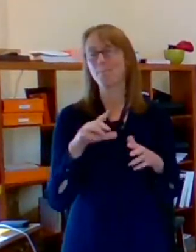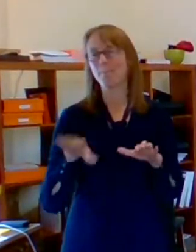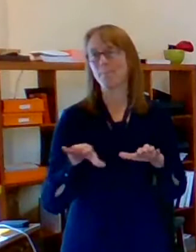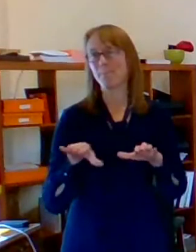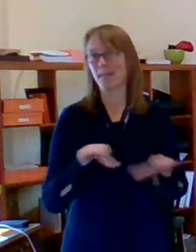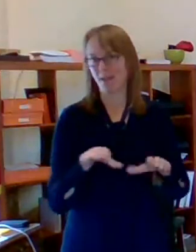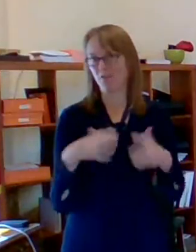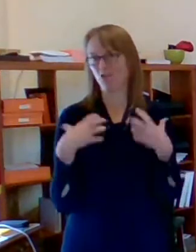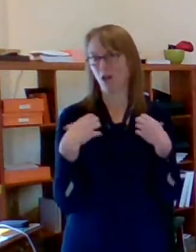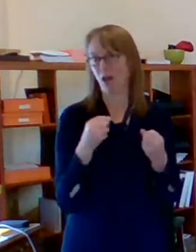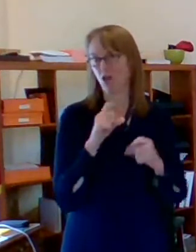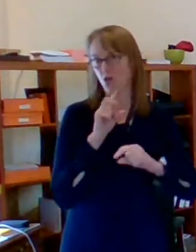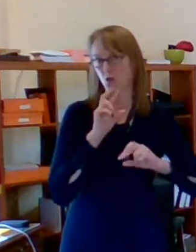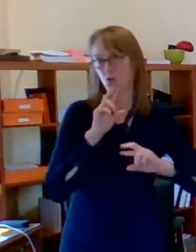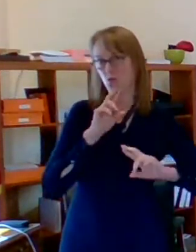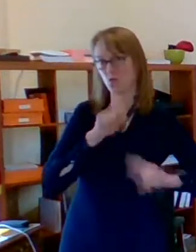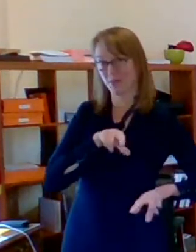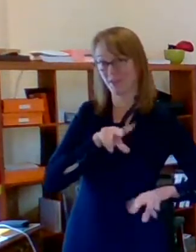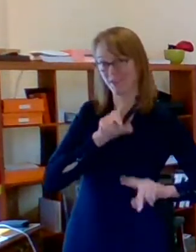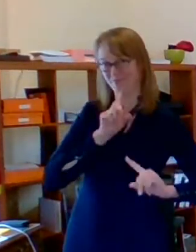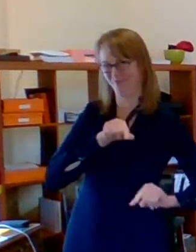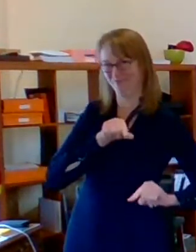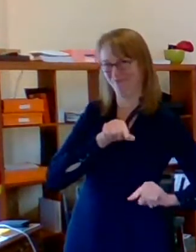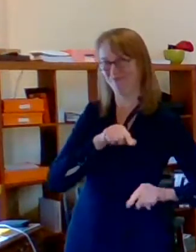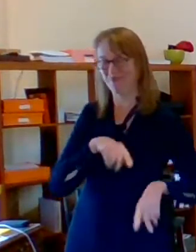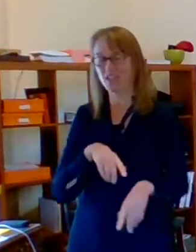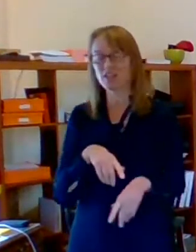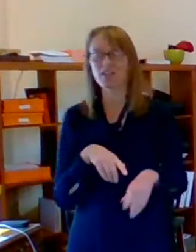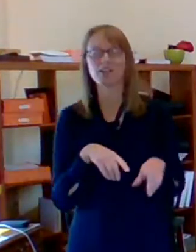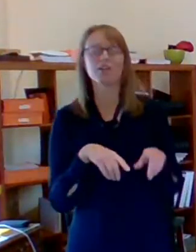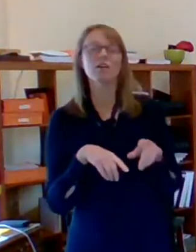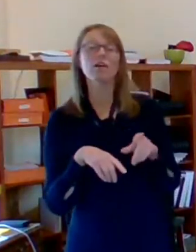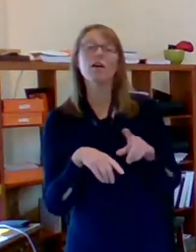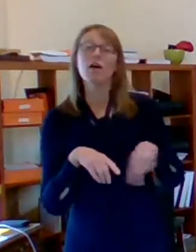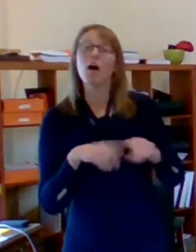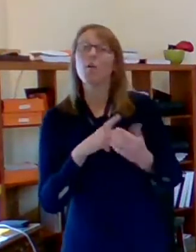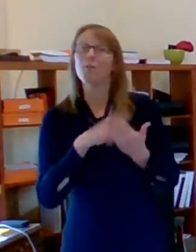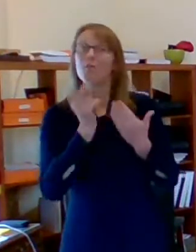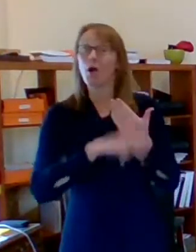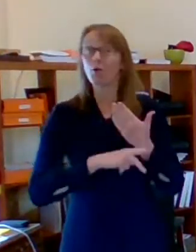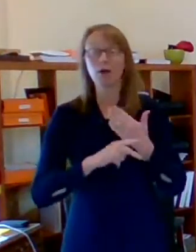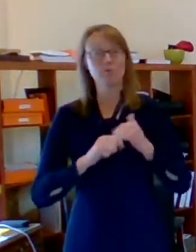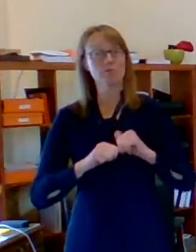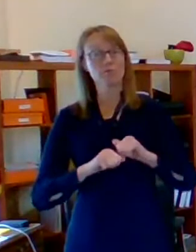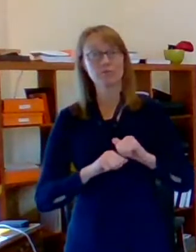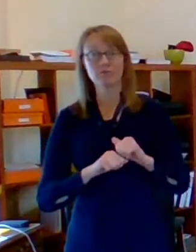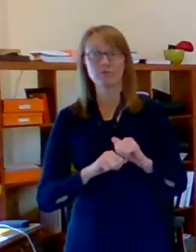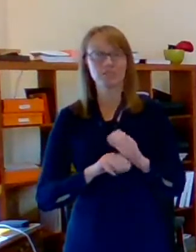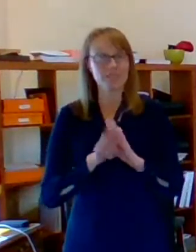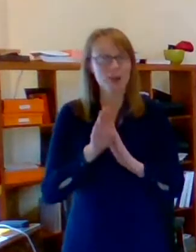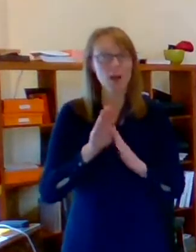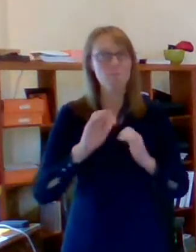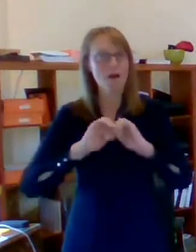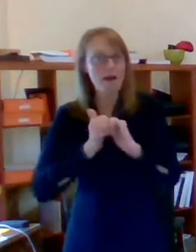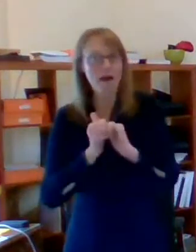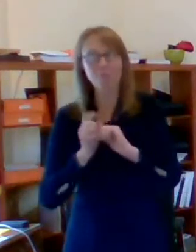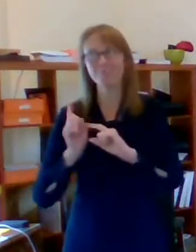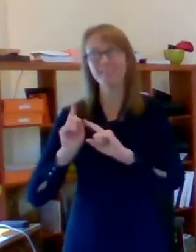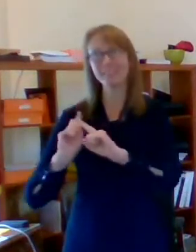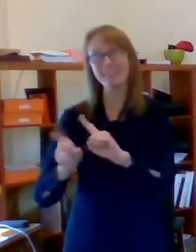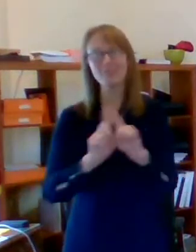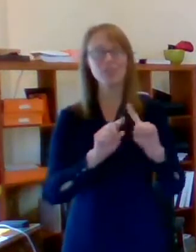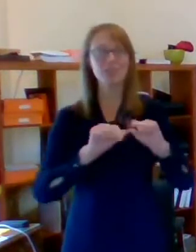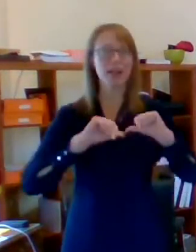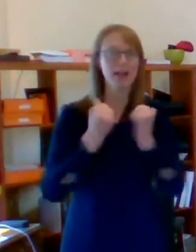The program was developed in connection with a lot of different agencies. So there was a lot of public